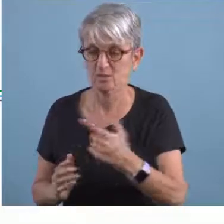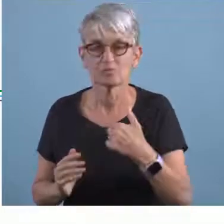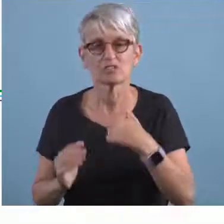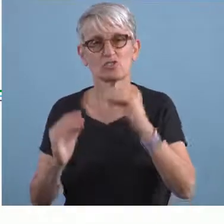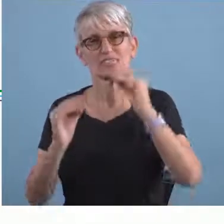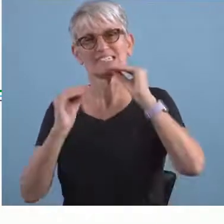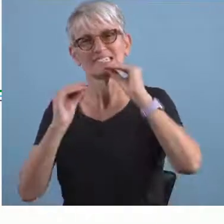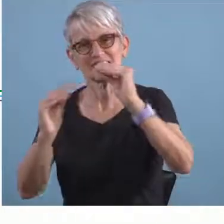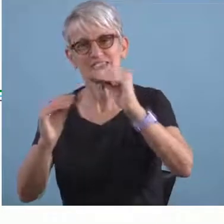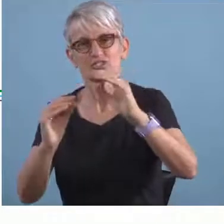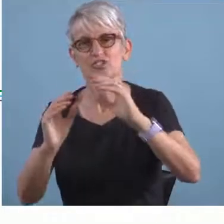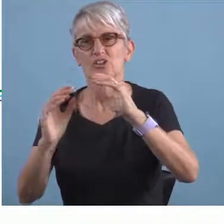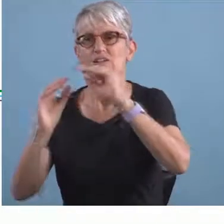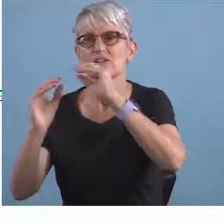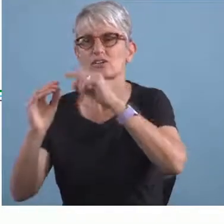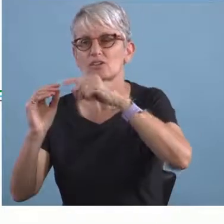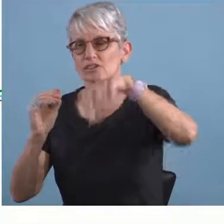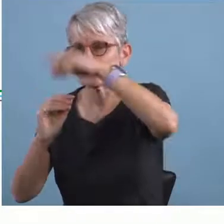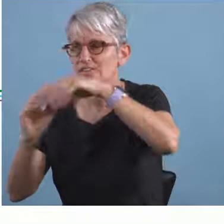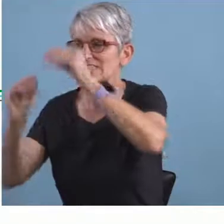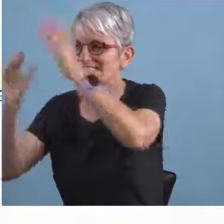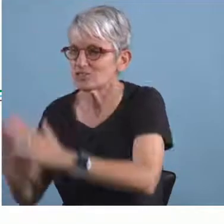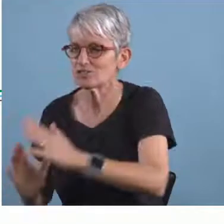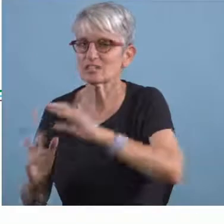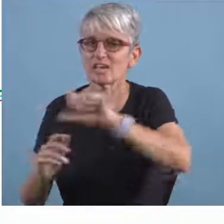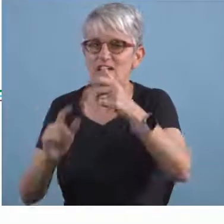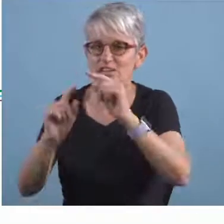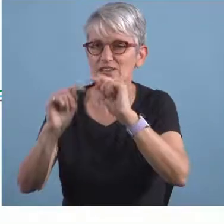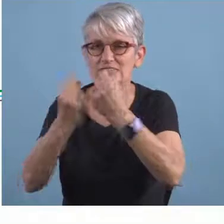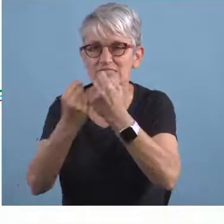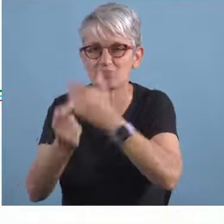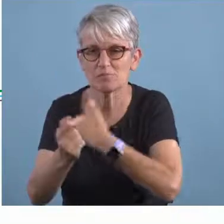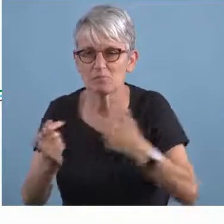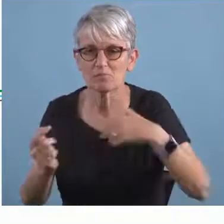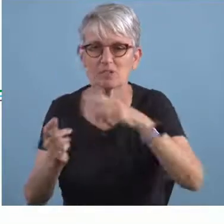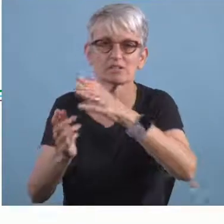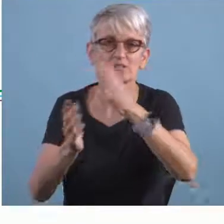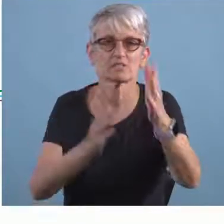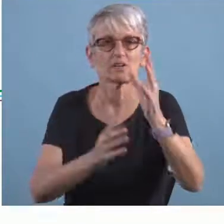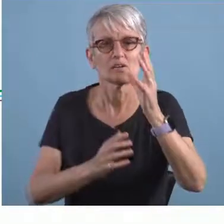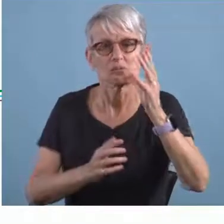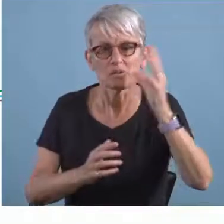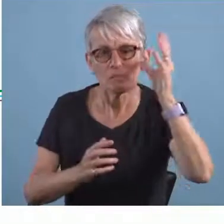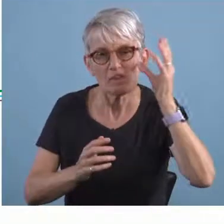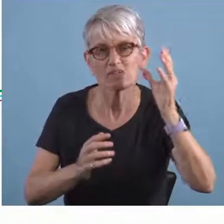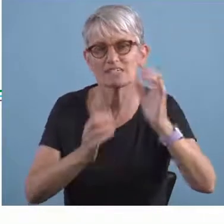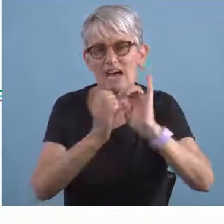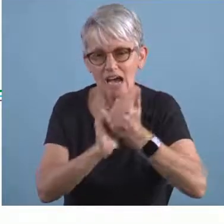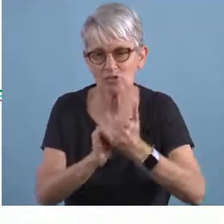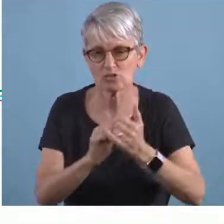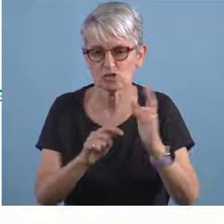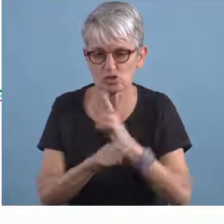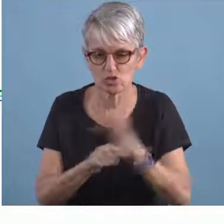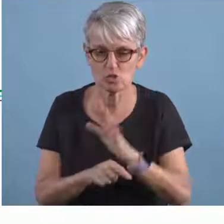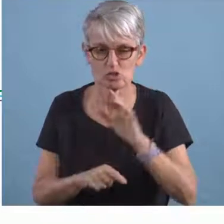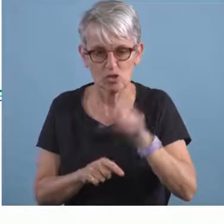the teachers, other team members, parents, how to implement those strategies, then that child,